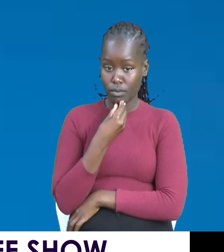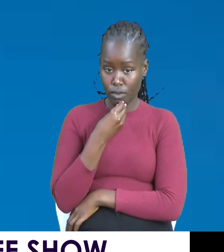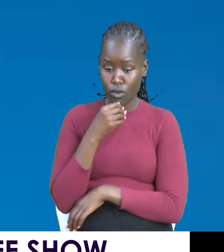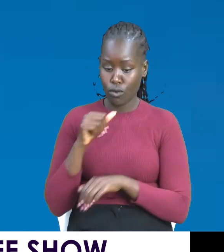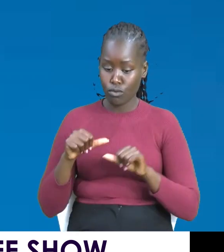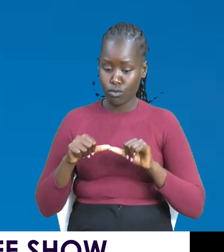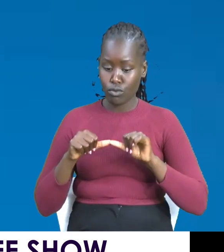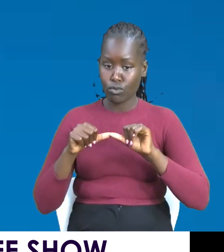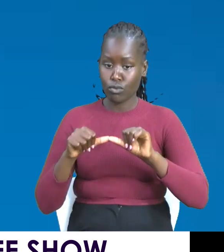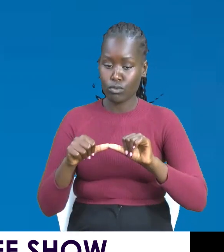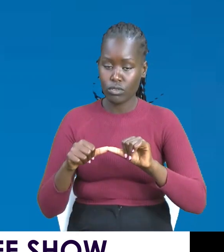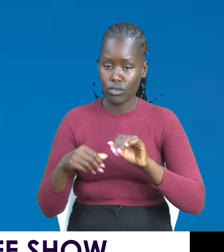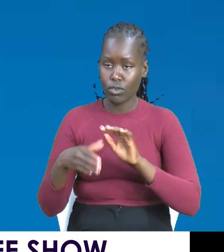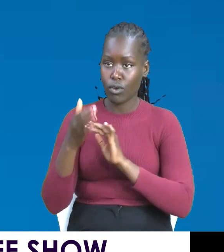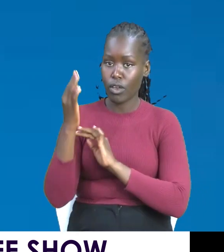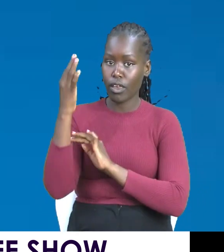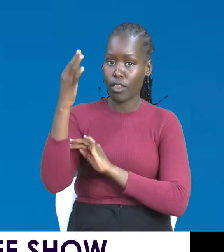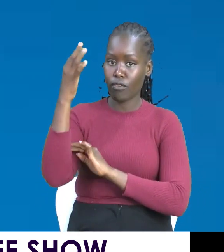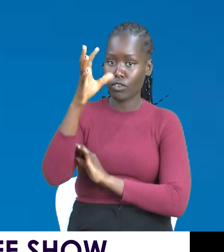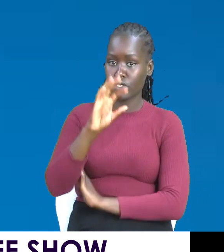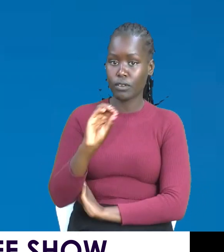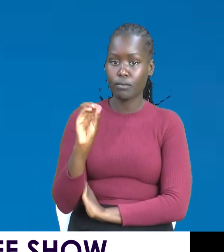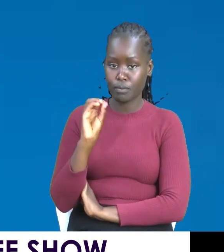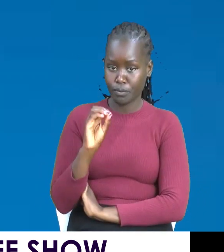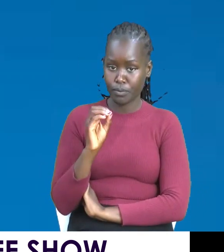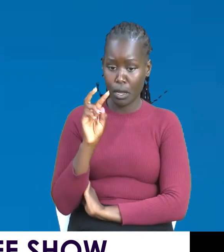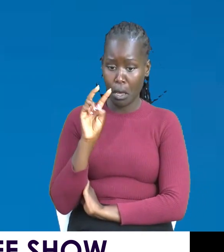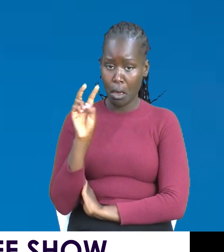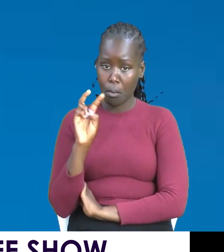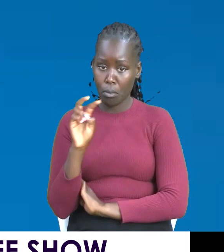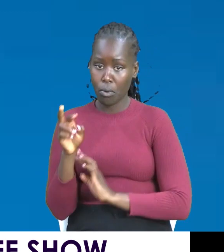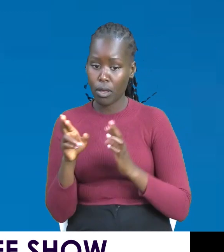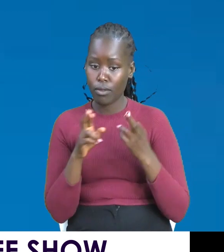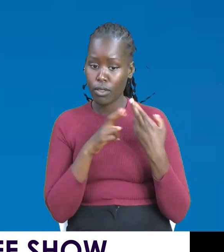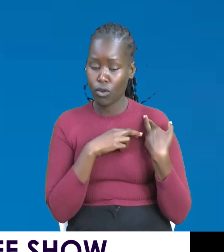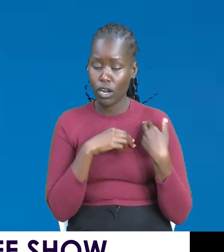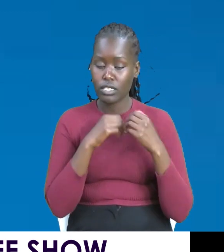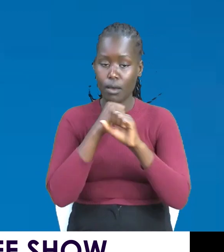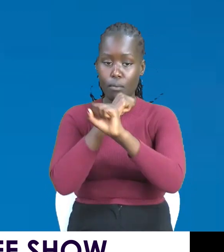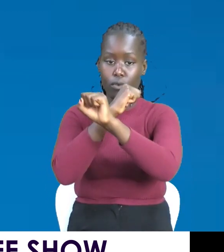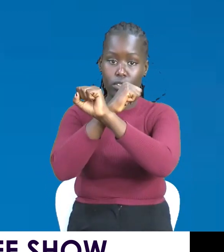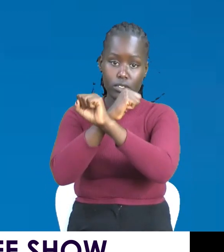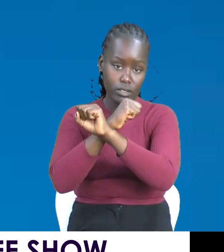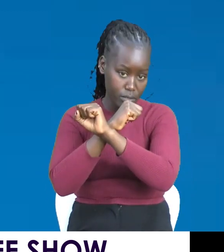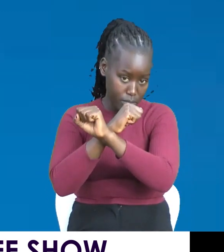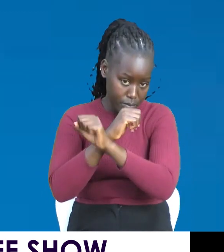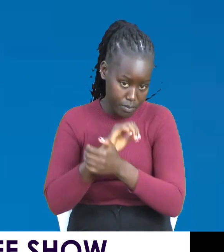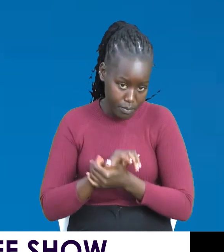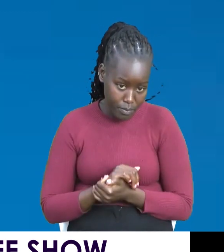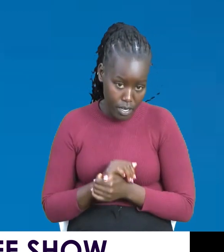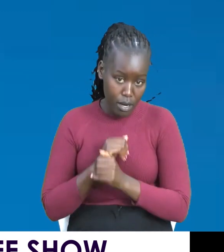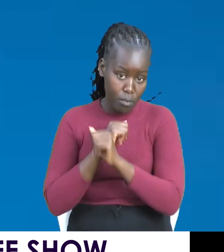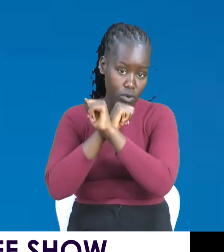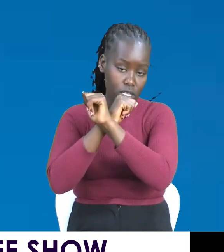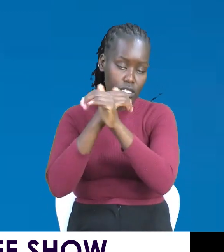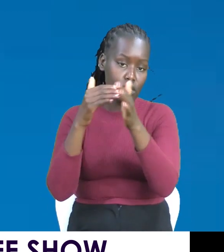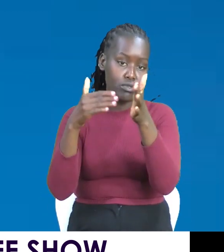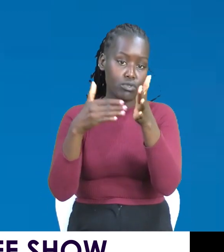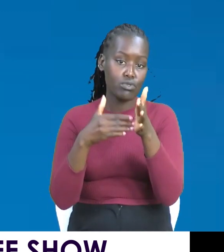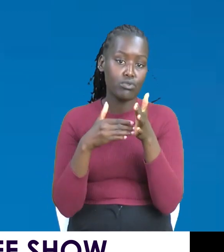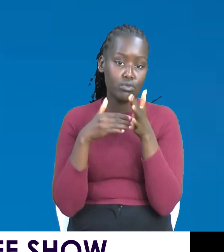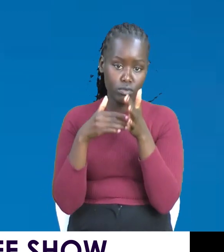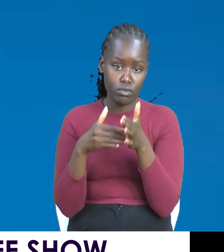future. I'm looking at your role as a gatekeeper. The gatekeeper to stop